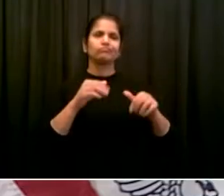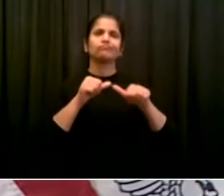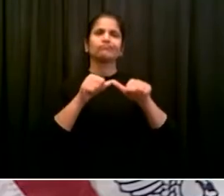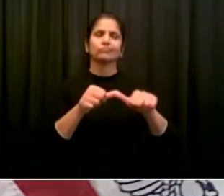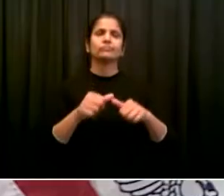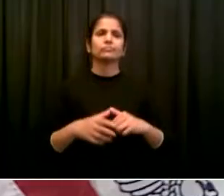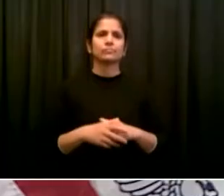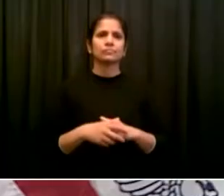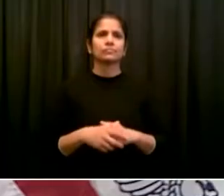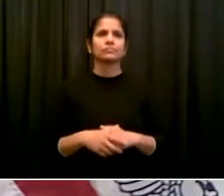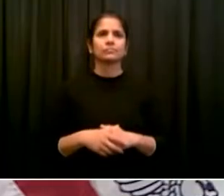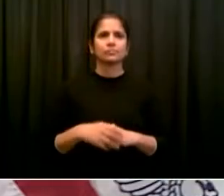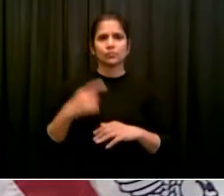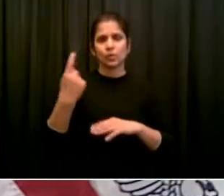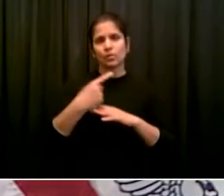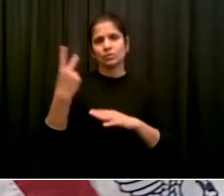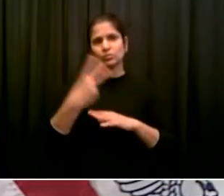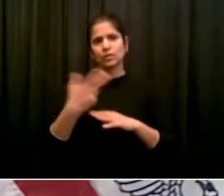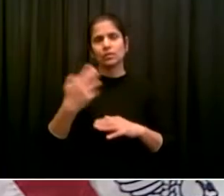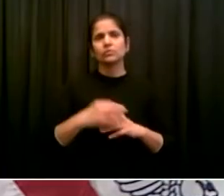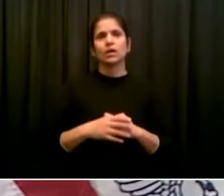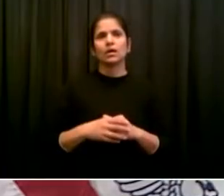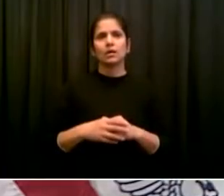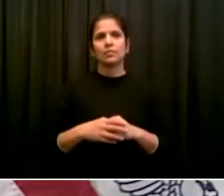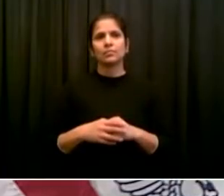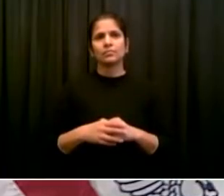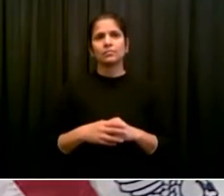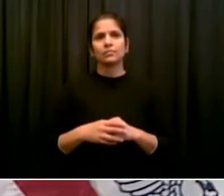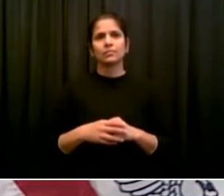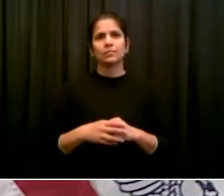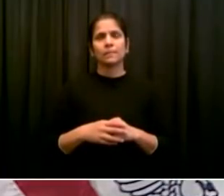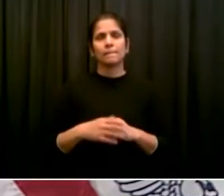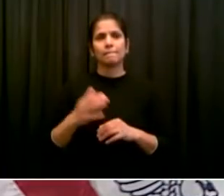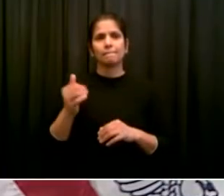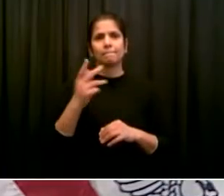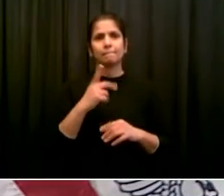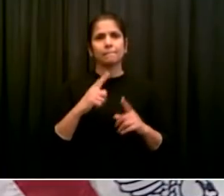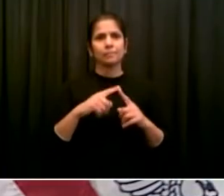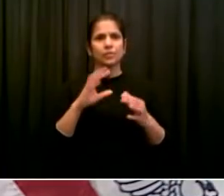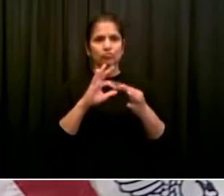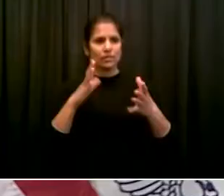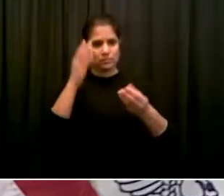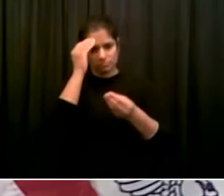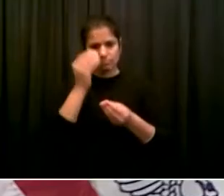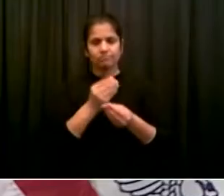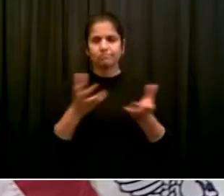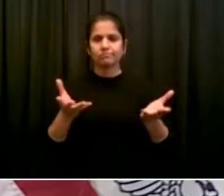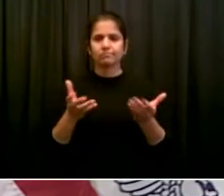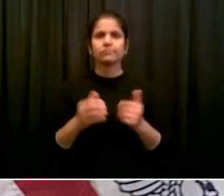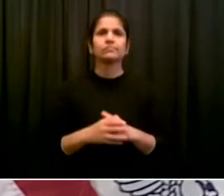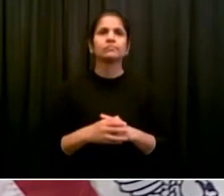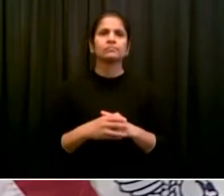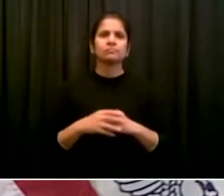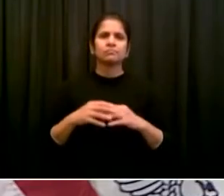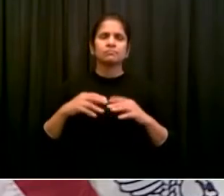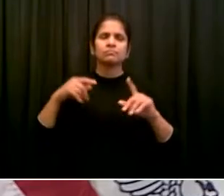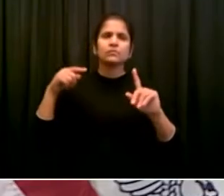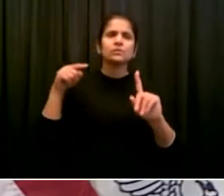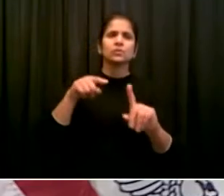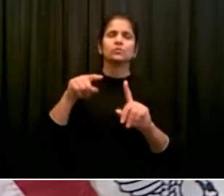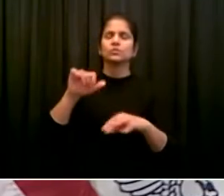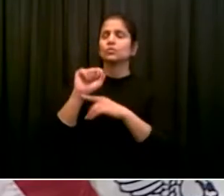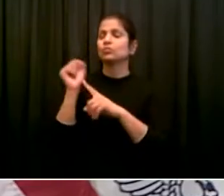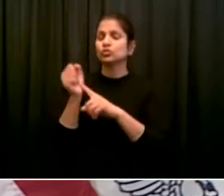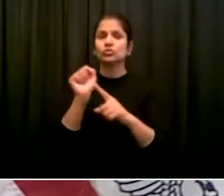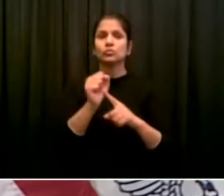to keep going back farther in time. We're going to be releasing information about substantiated cases involving all active